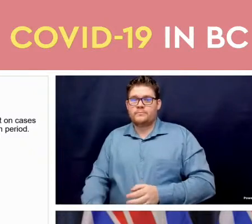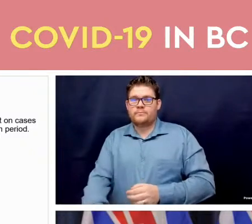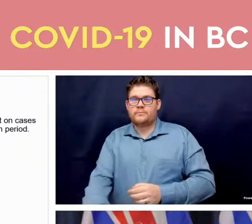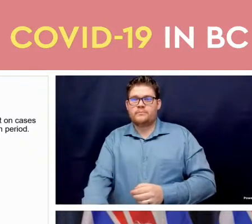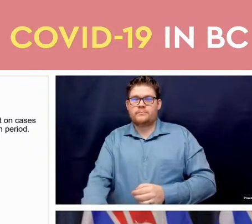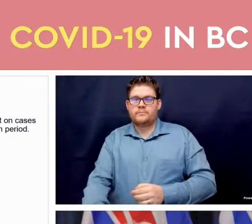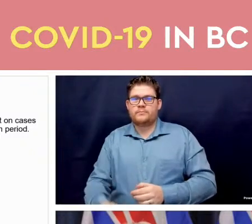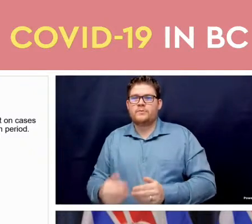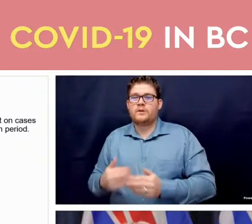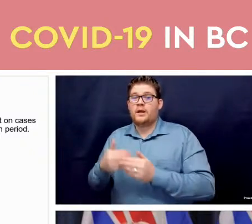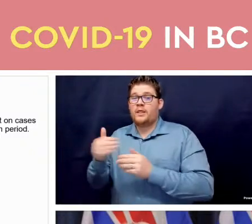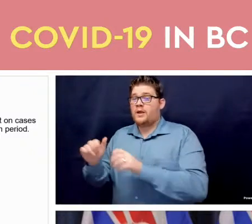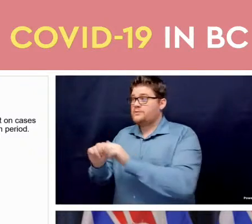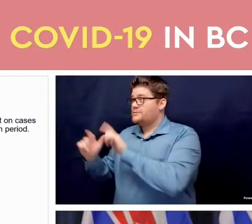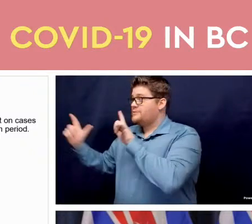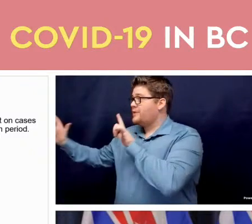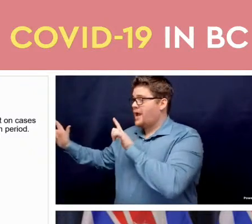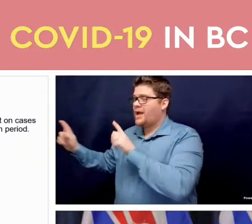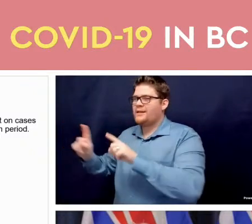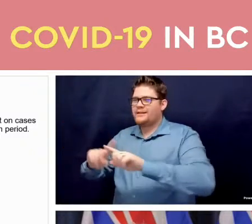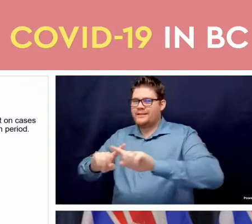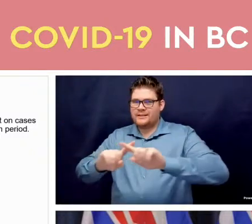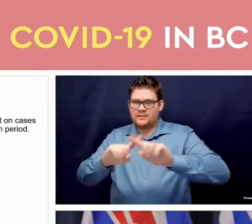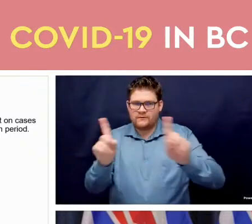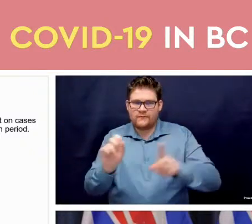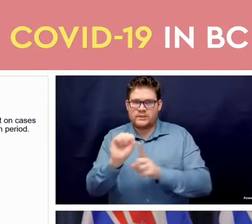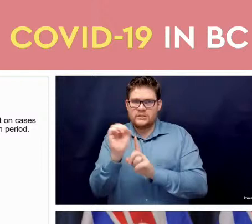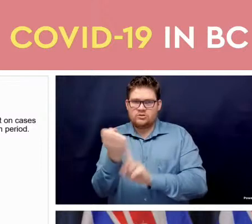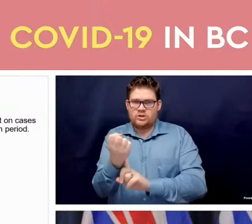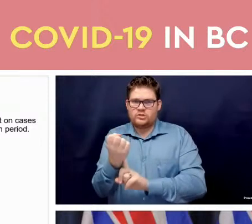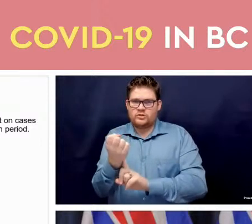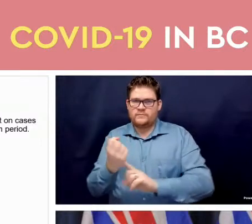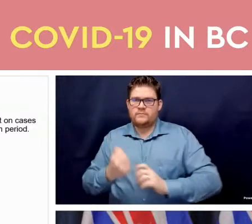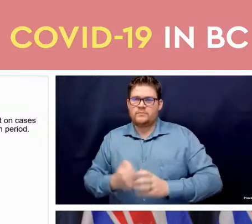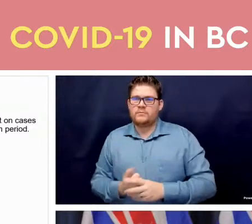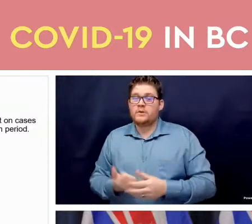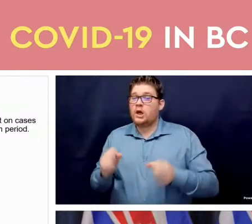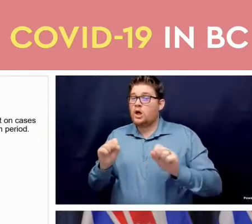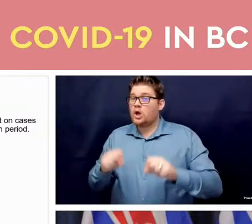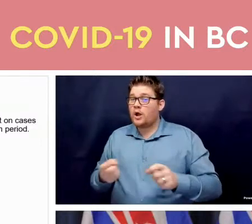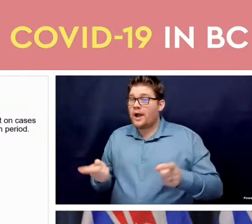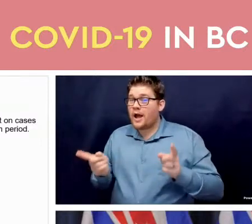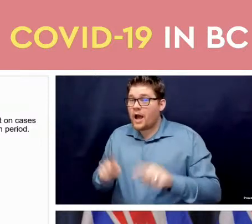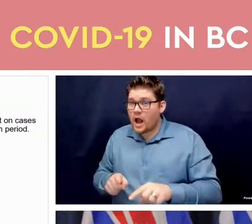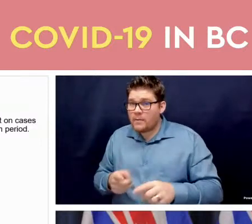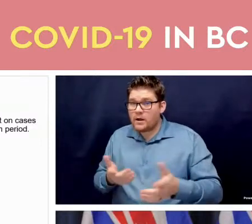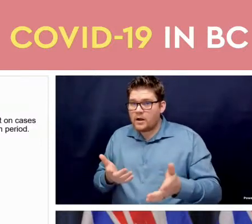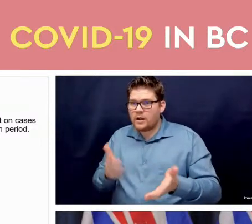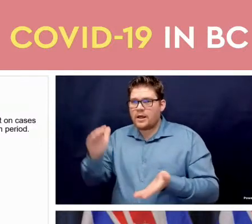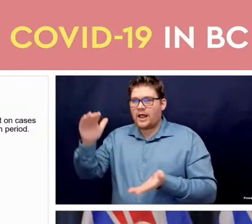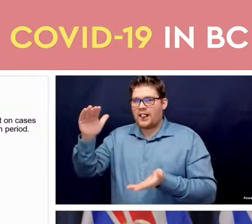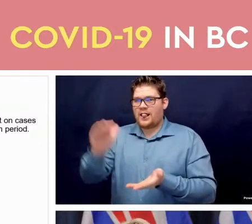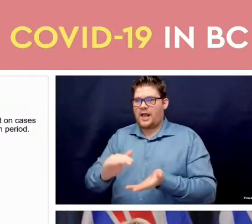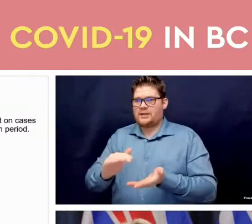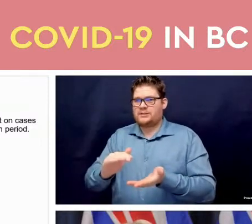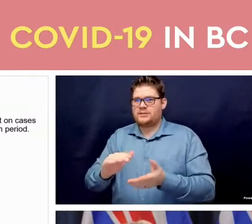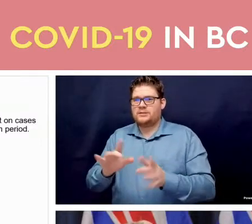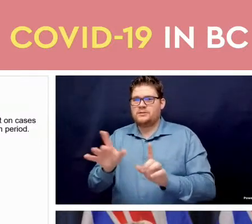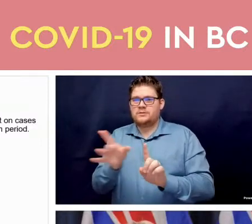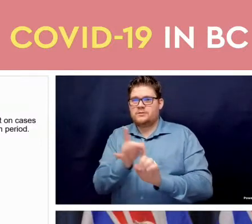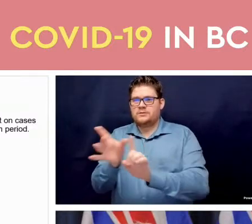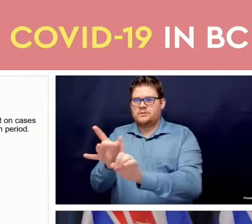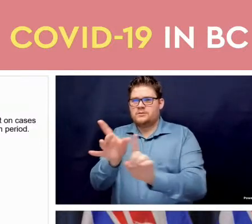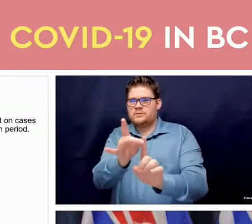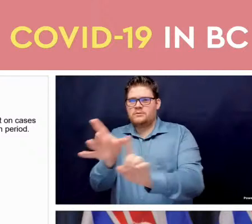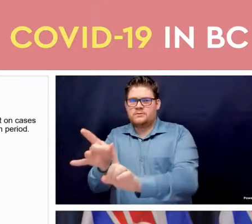account that we put in place some public health measures very rapidly in December as we started to see cases dramatically increase and before we